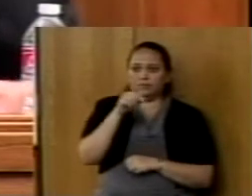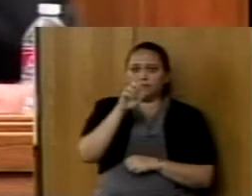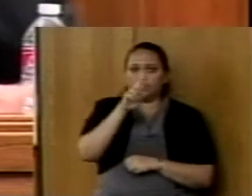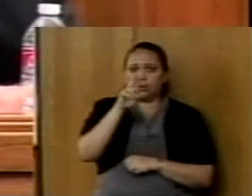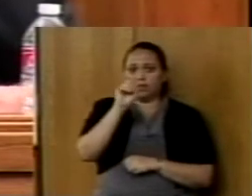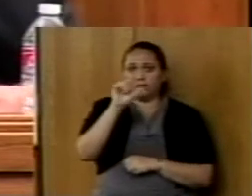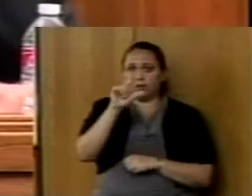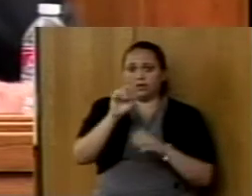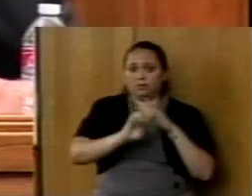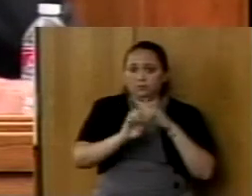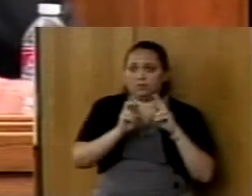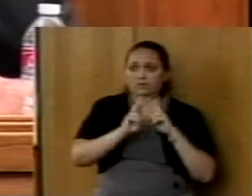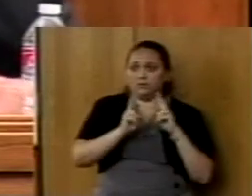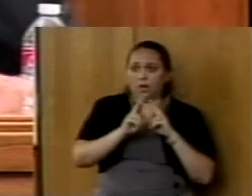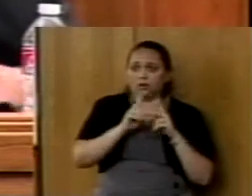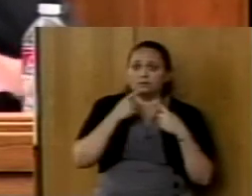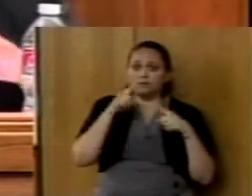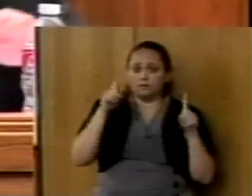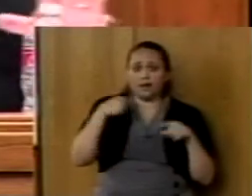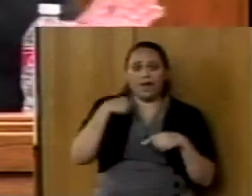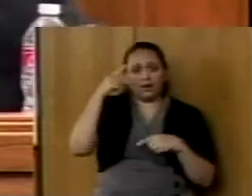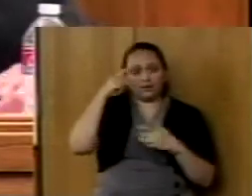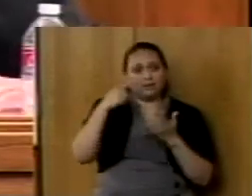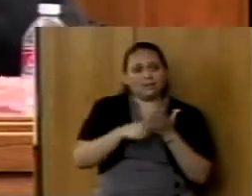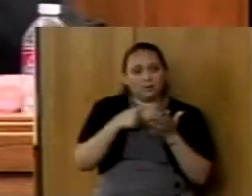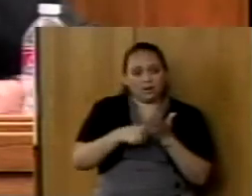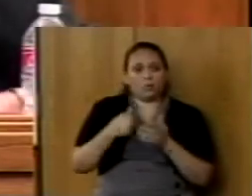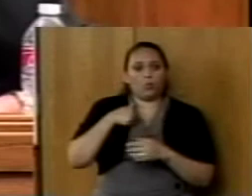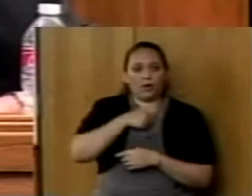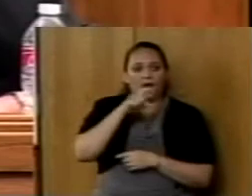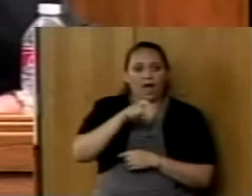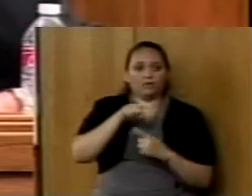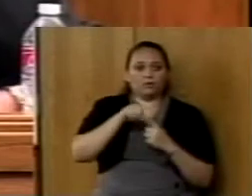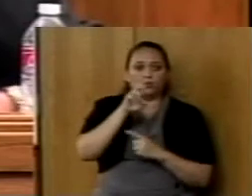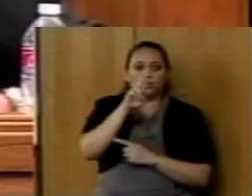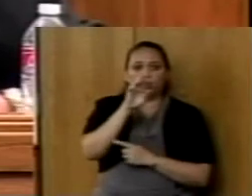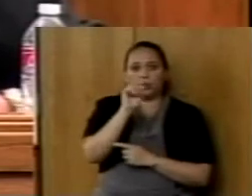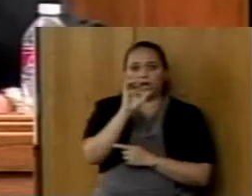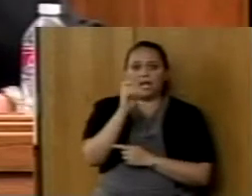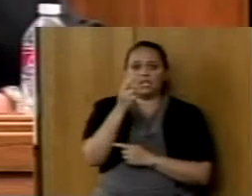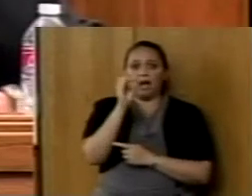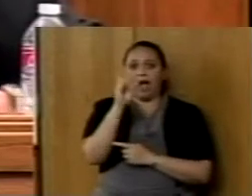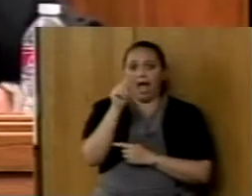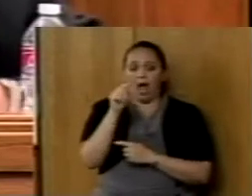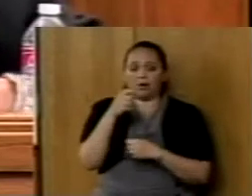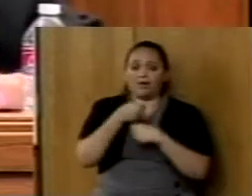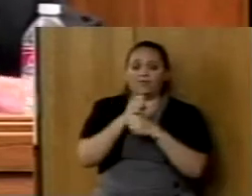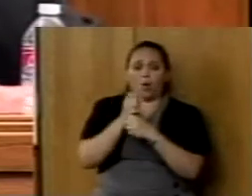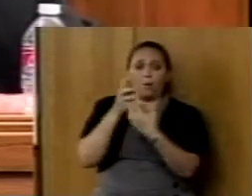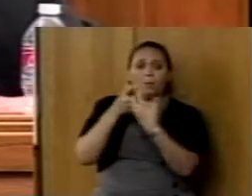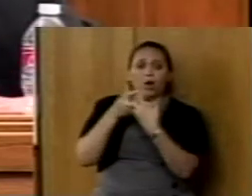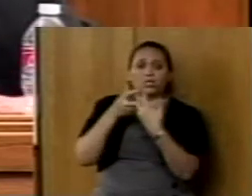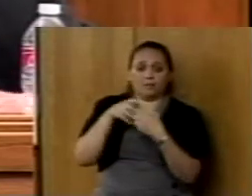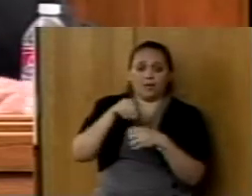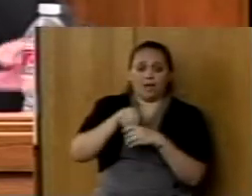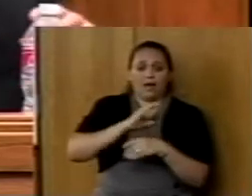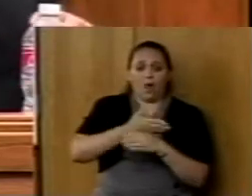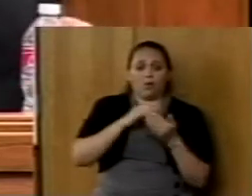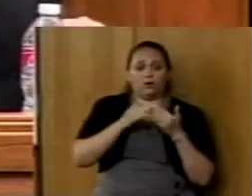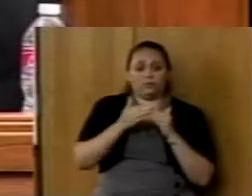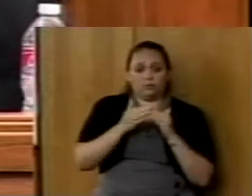very successful. So I think sometimes we have to reach out and form partnerships in our community to help